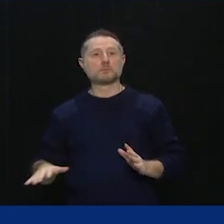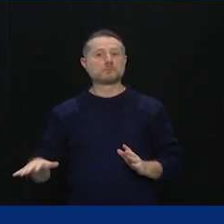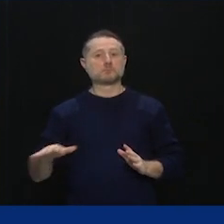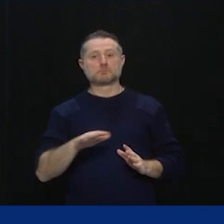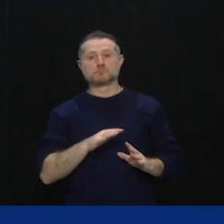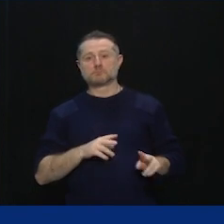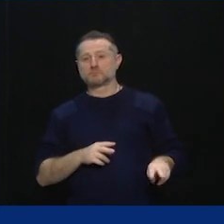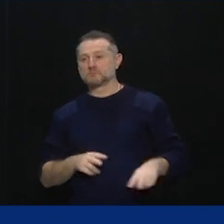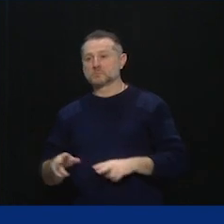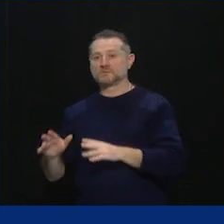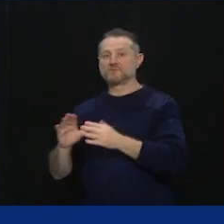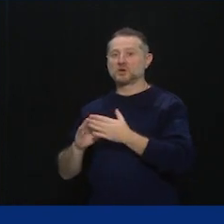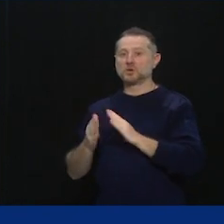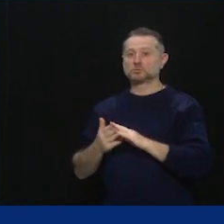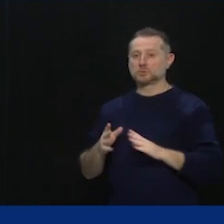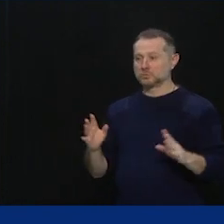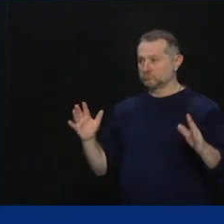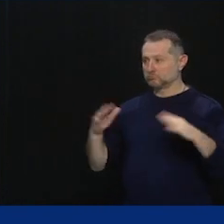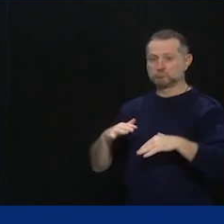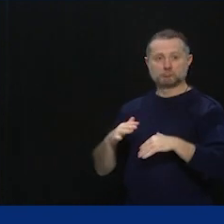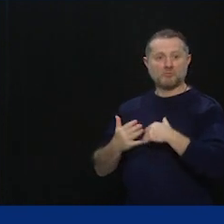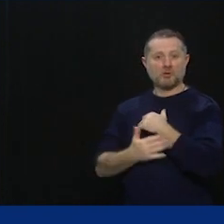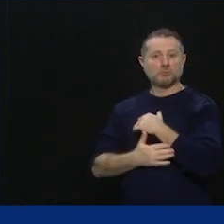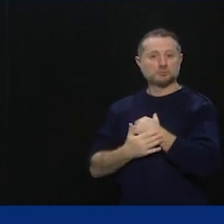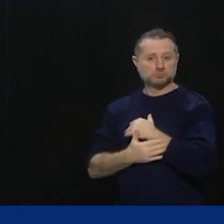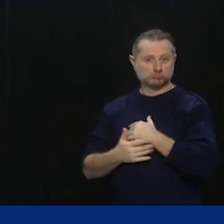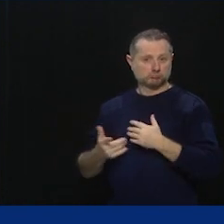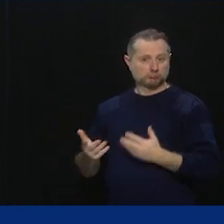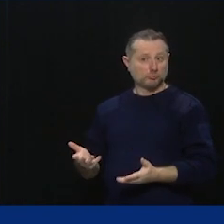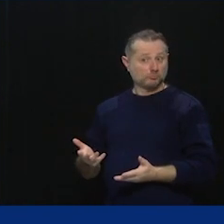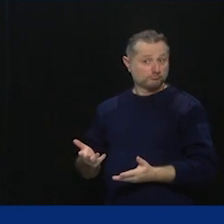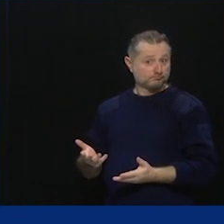you, Mayor Pontieri. What's that?